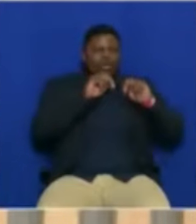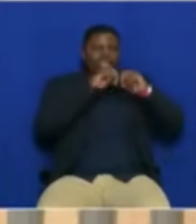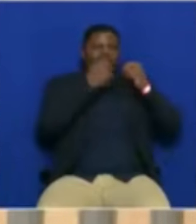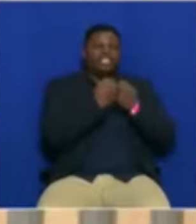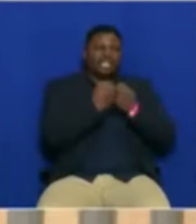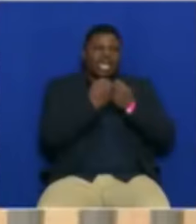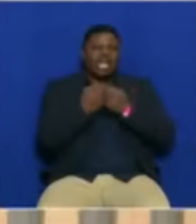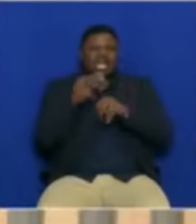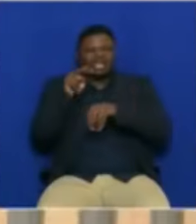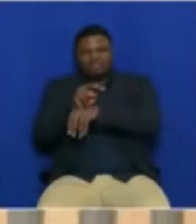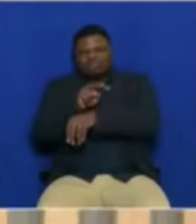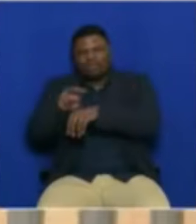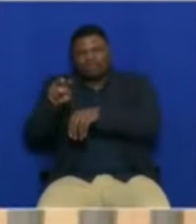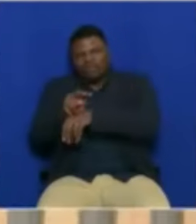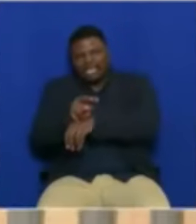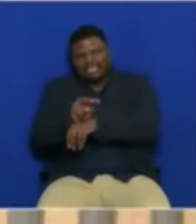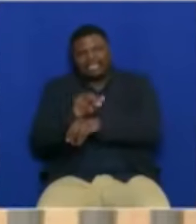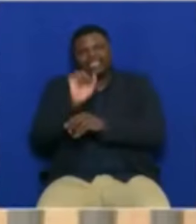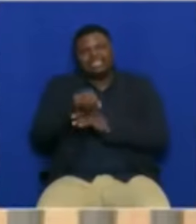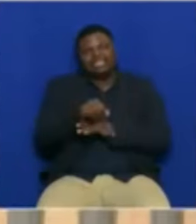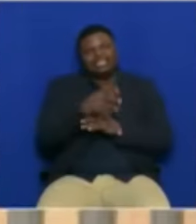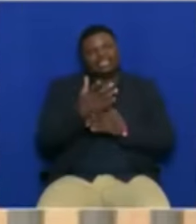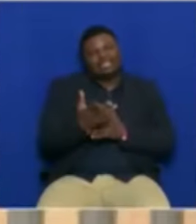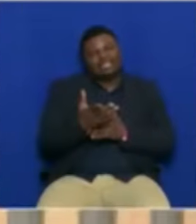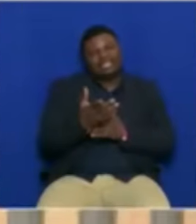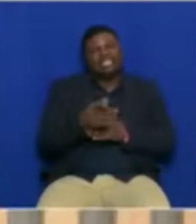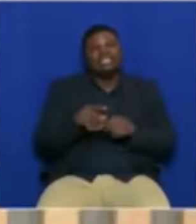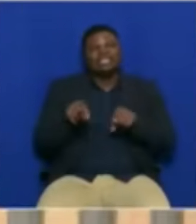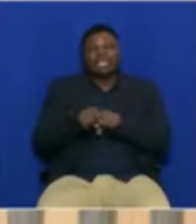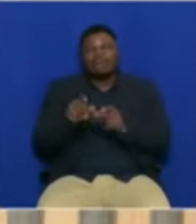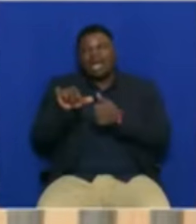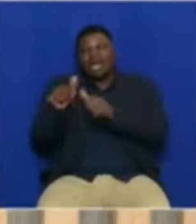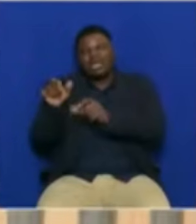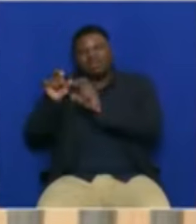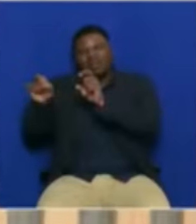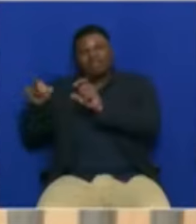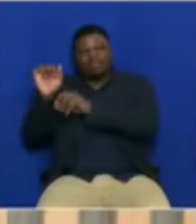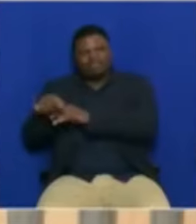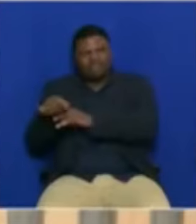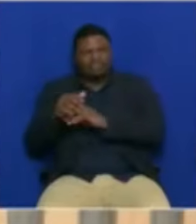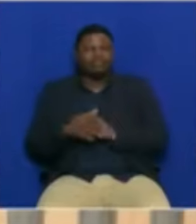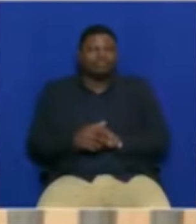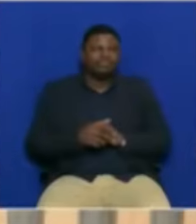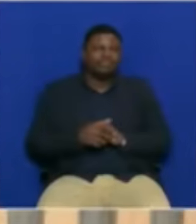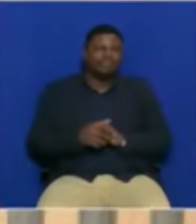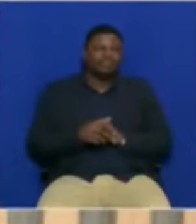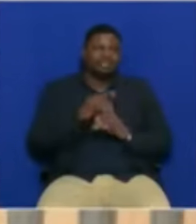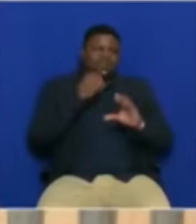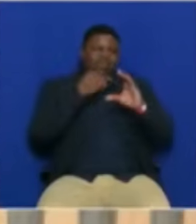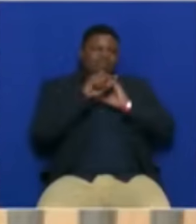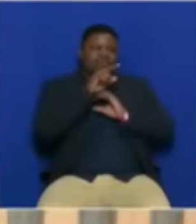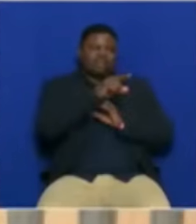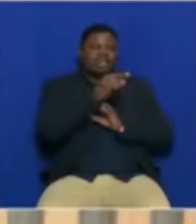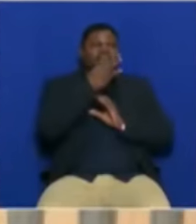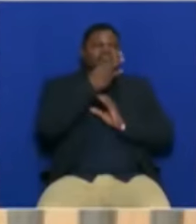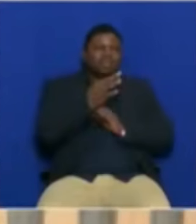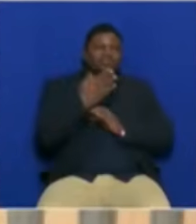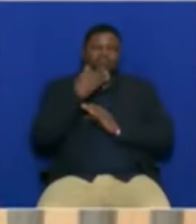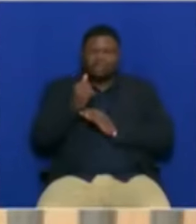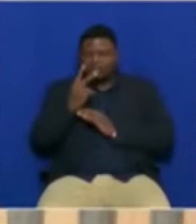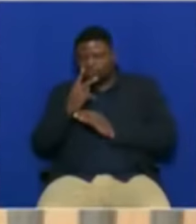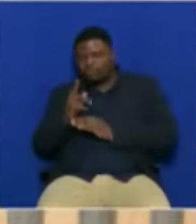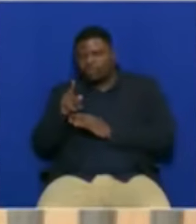people, and it reads, please find email from Lieutenant Colonel Sitati for urgent attention as directed by the